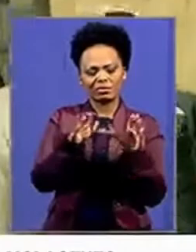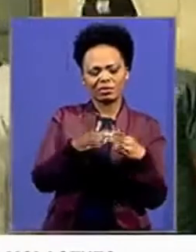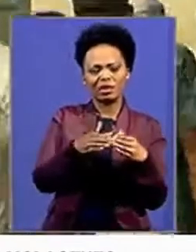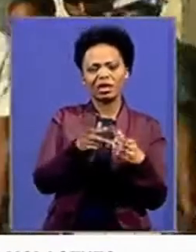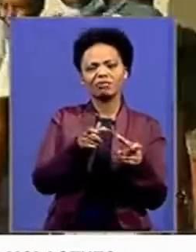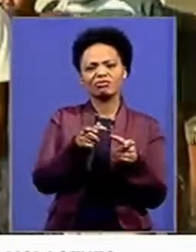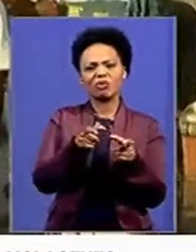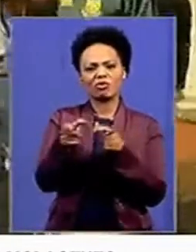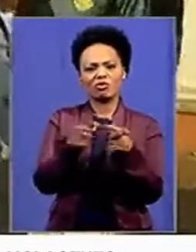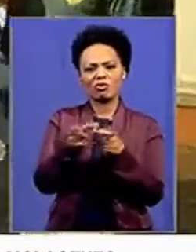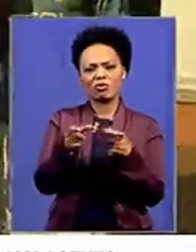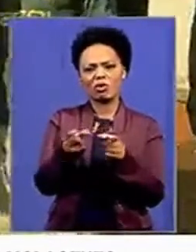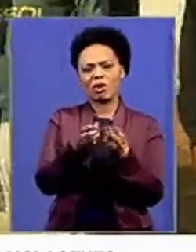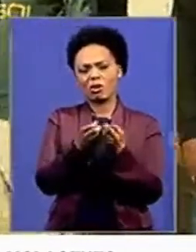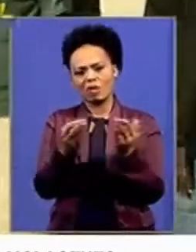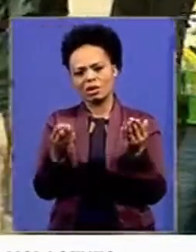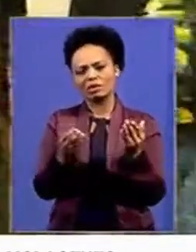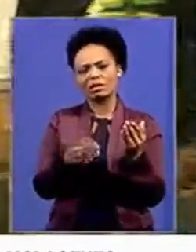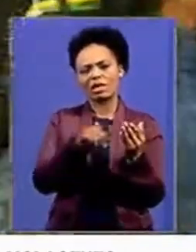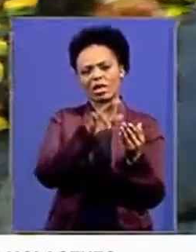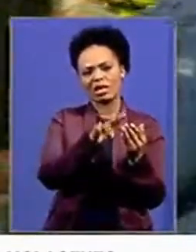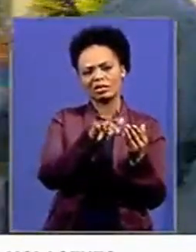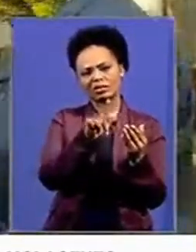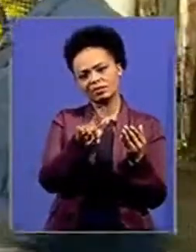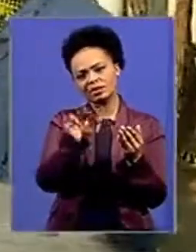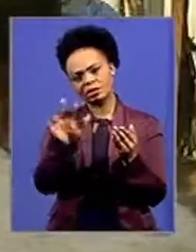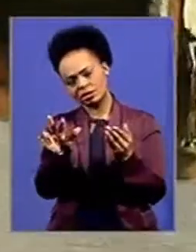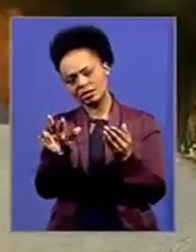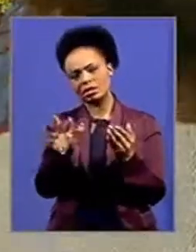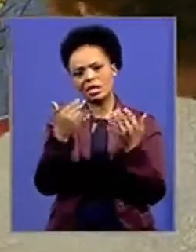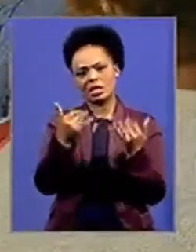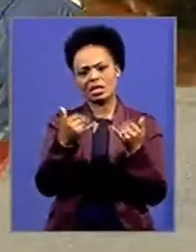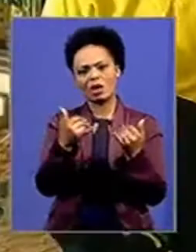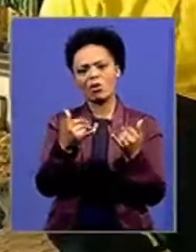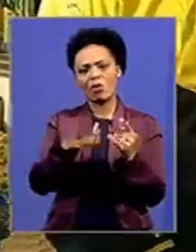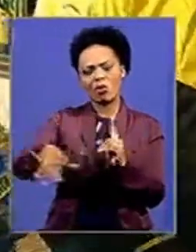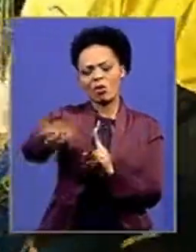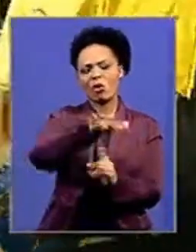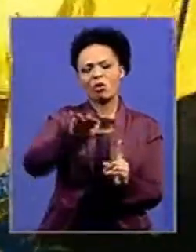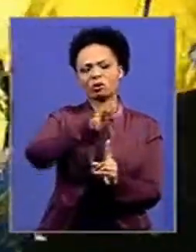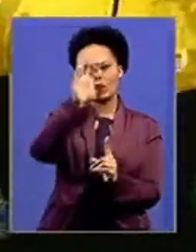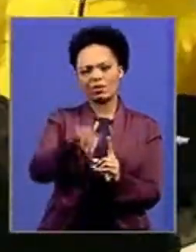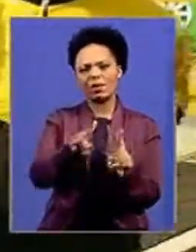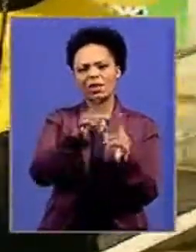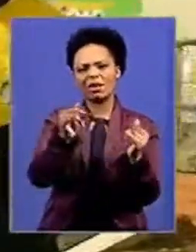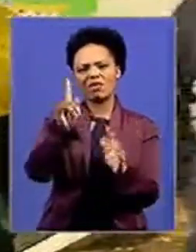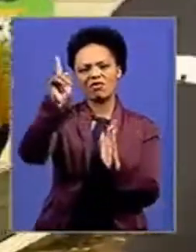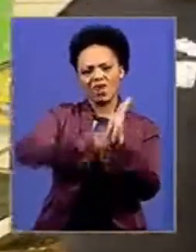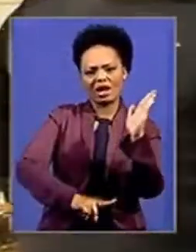ba le 278 go ralala Aforika Borwa o reteletswe ke go kwadisa bontlhopheng mo bommasepala